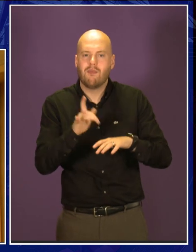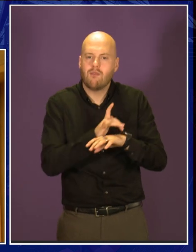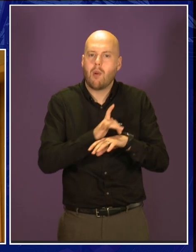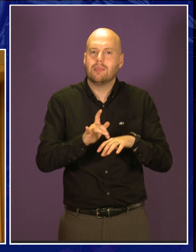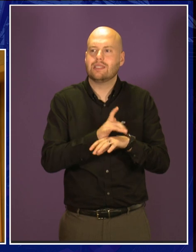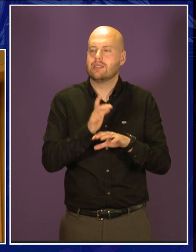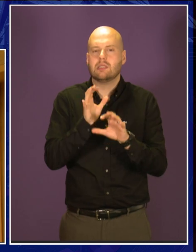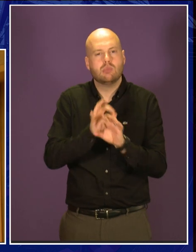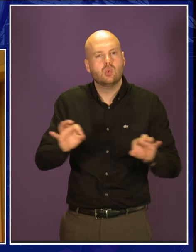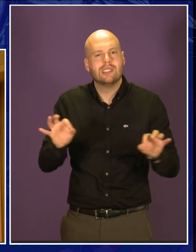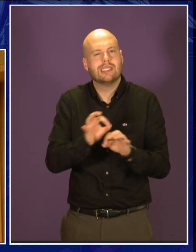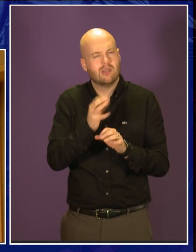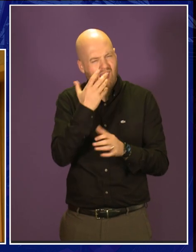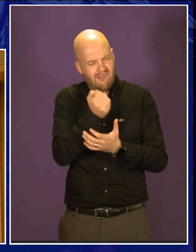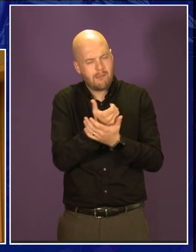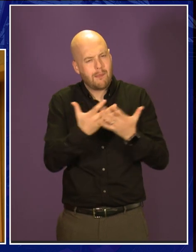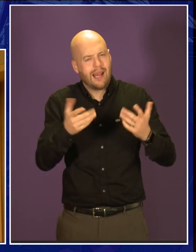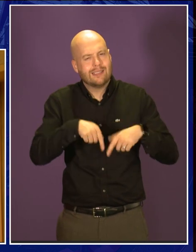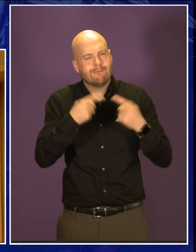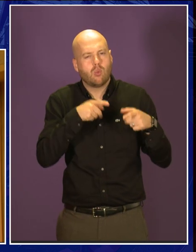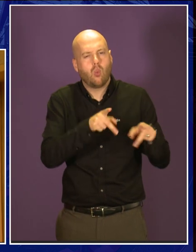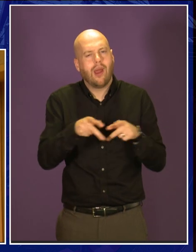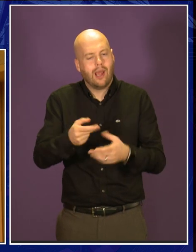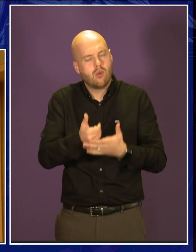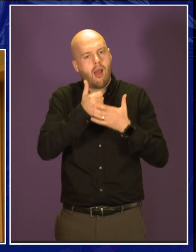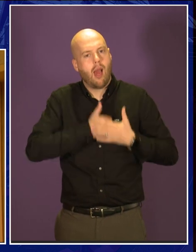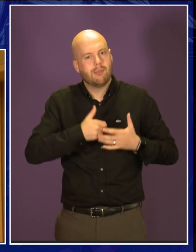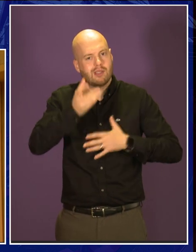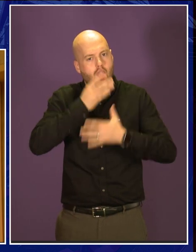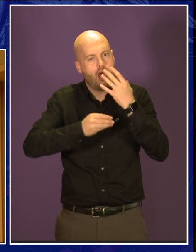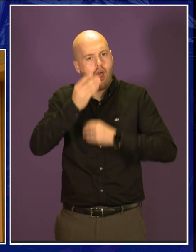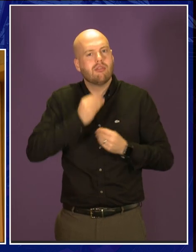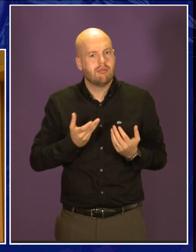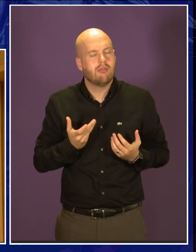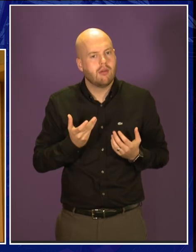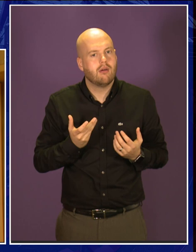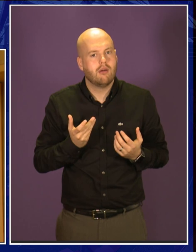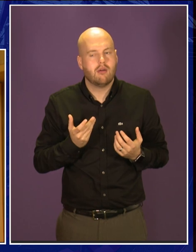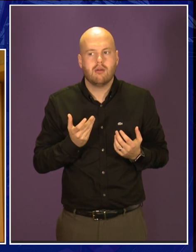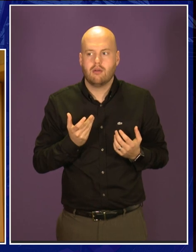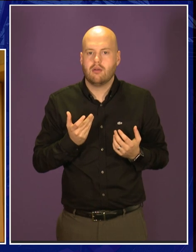experiential approaches to help us learn and tap into